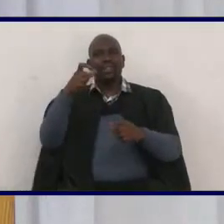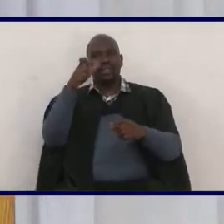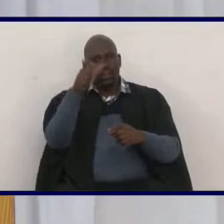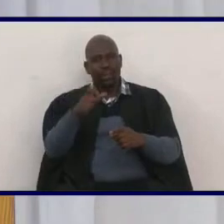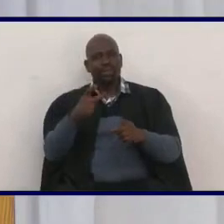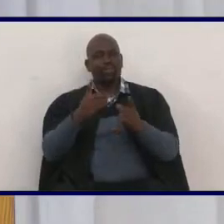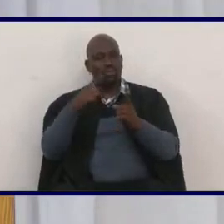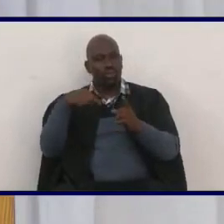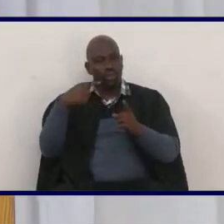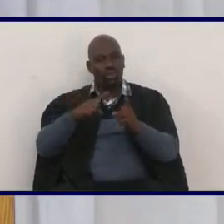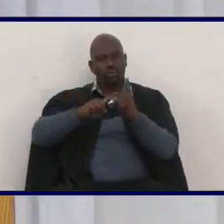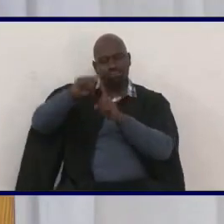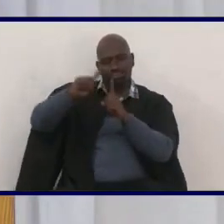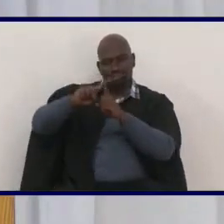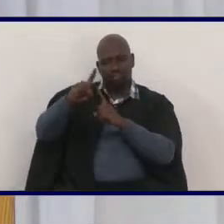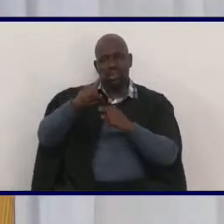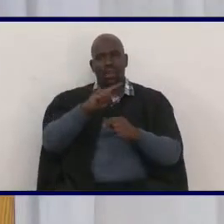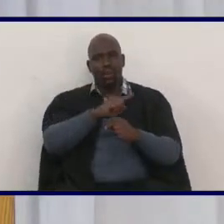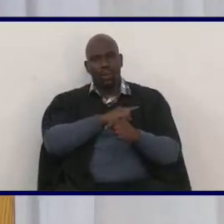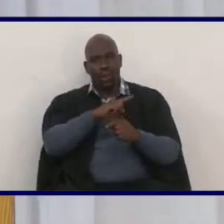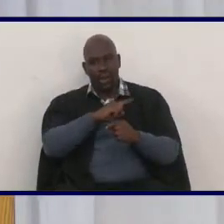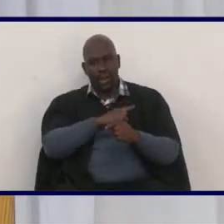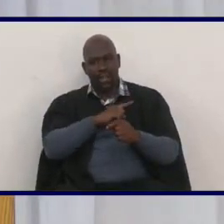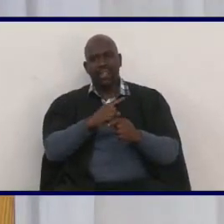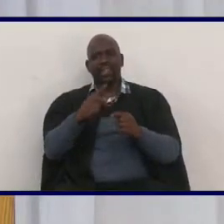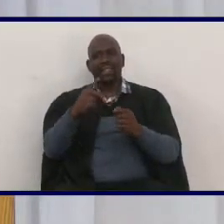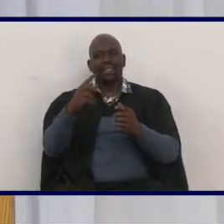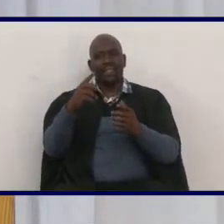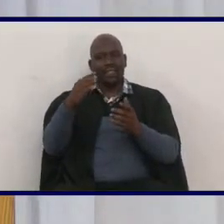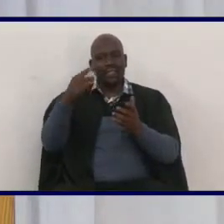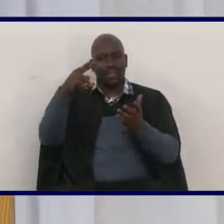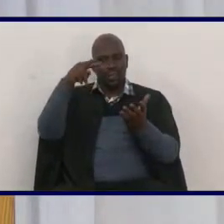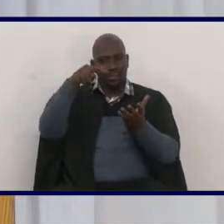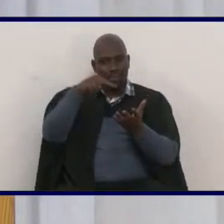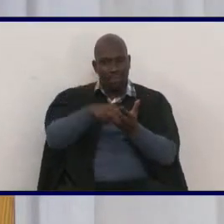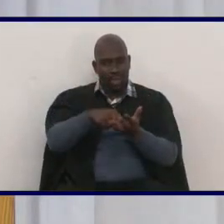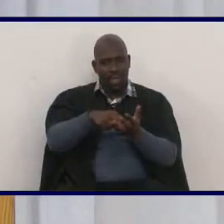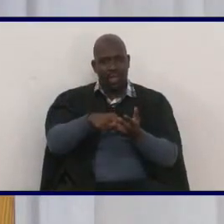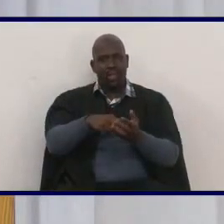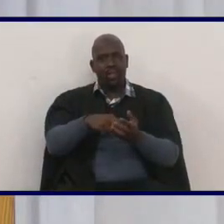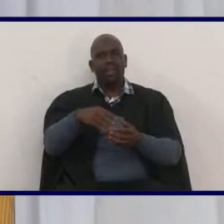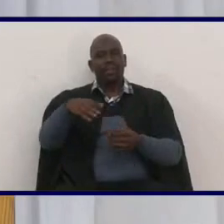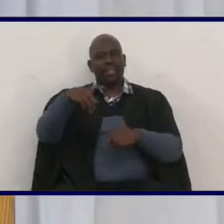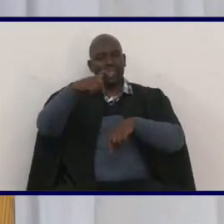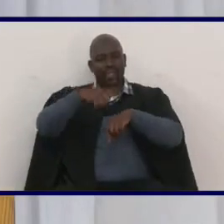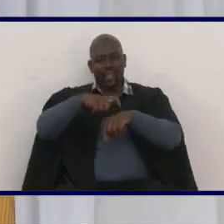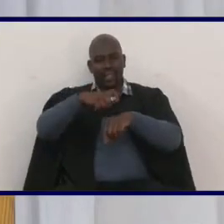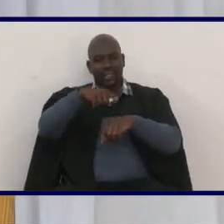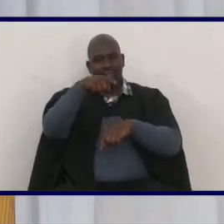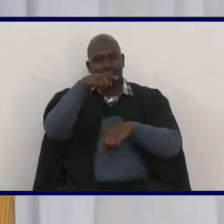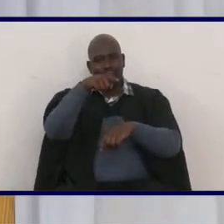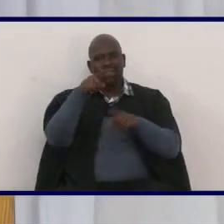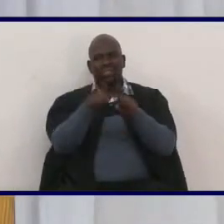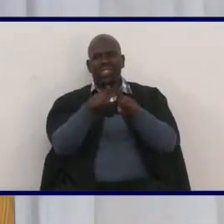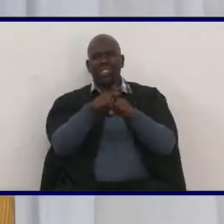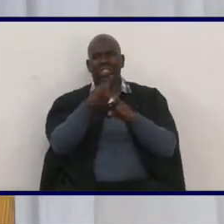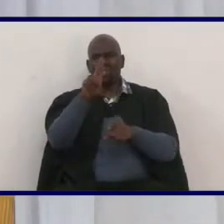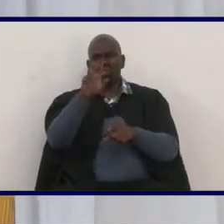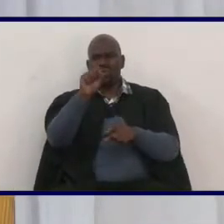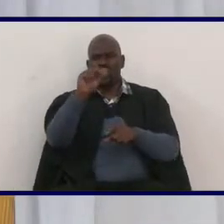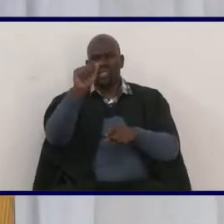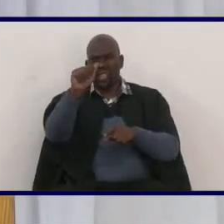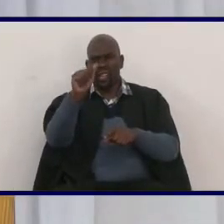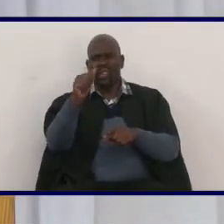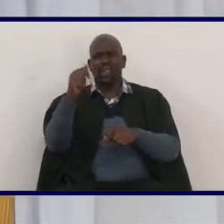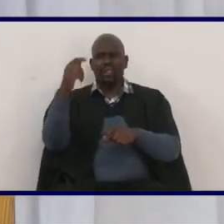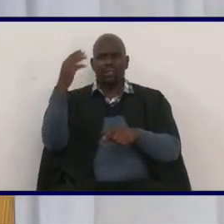designation reserved for places such as those in the USA where massive graves of slaves were recently